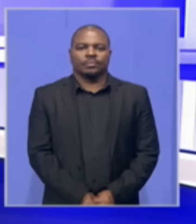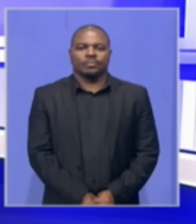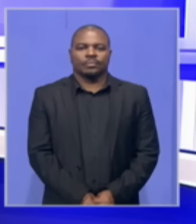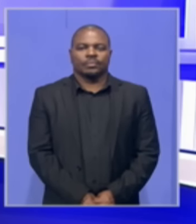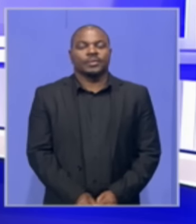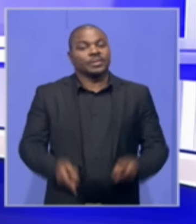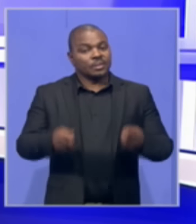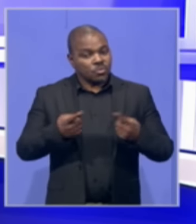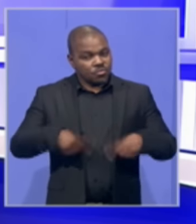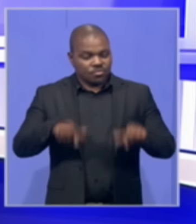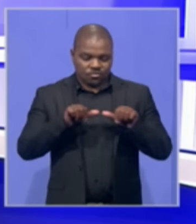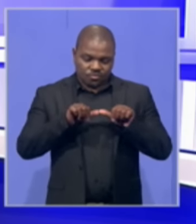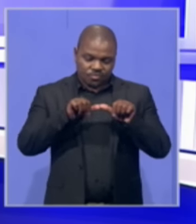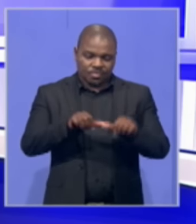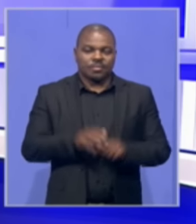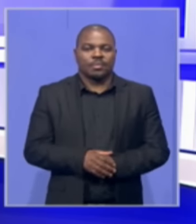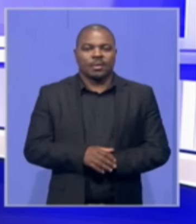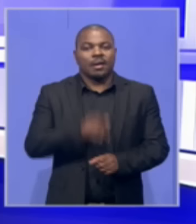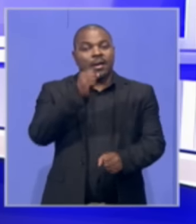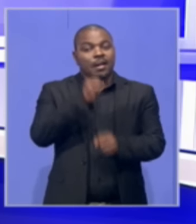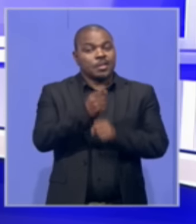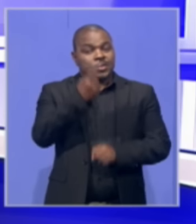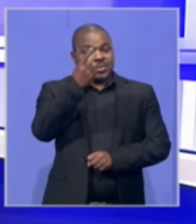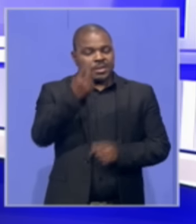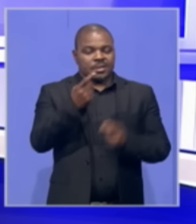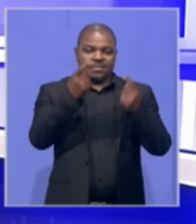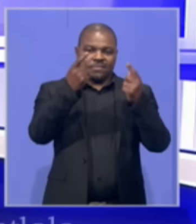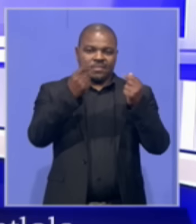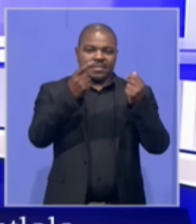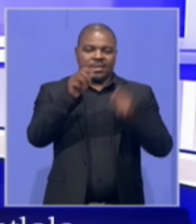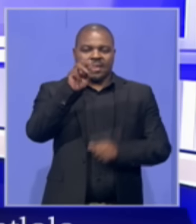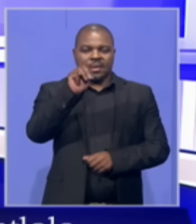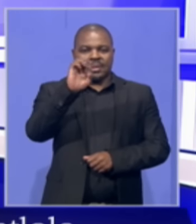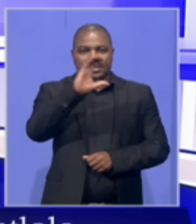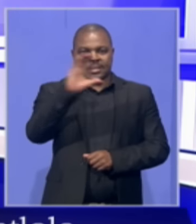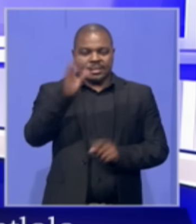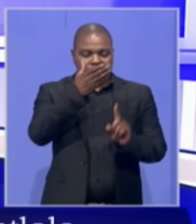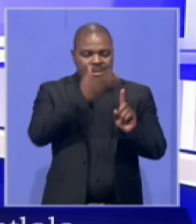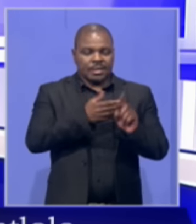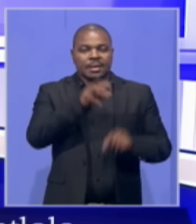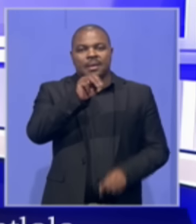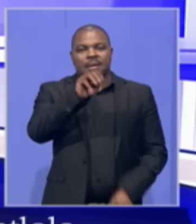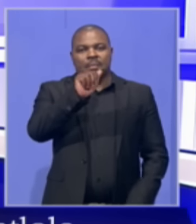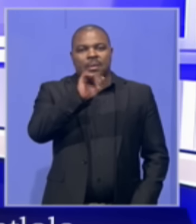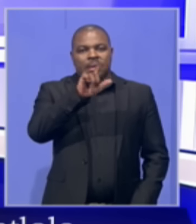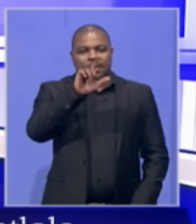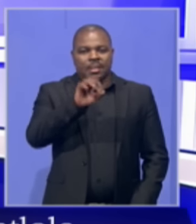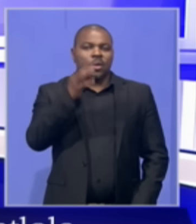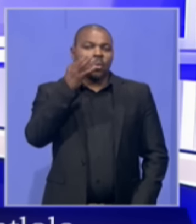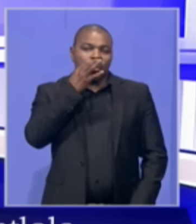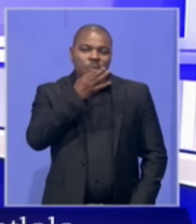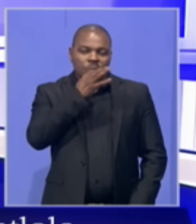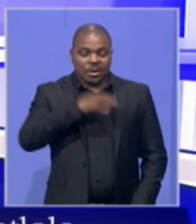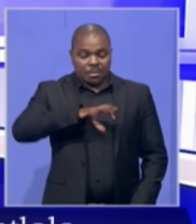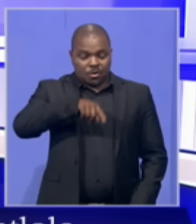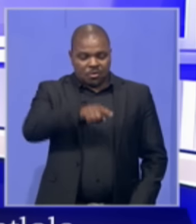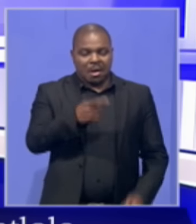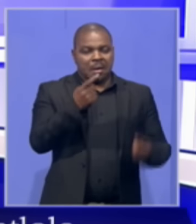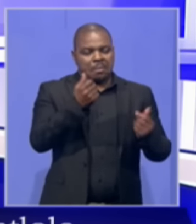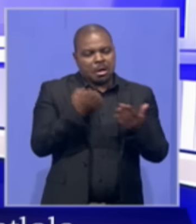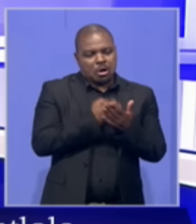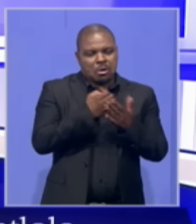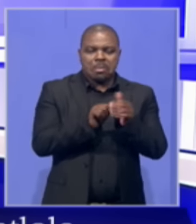Fa re tswela pele mokhurisa maga wa matlole mo profenseng ya Gauteng le bogamaile a re ikonomi ya profense e tokafetse